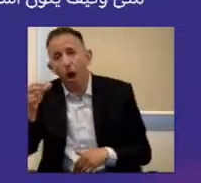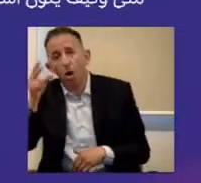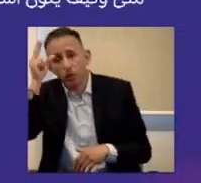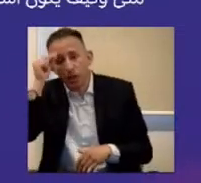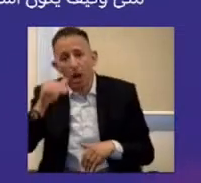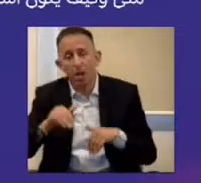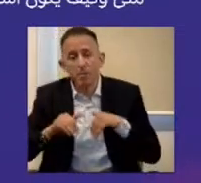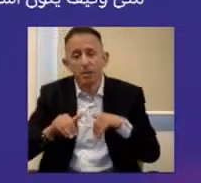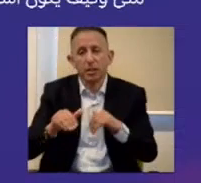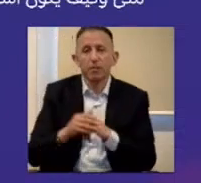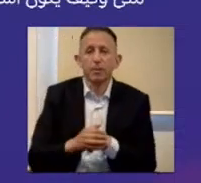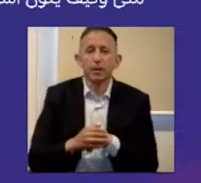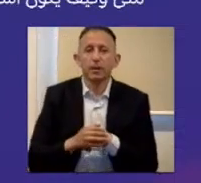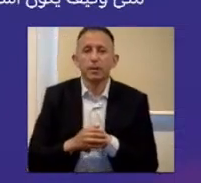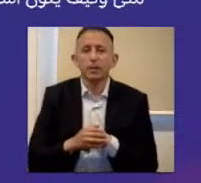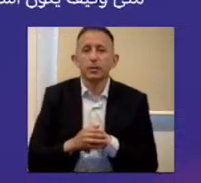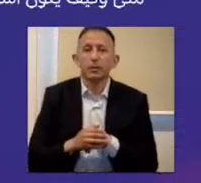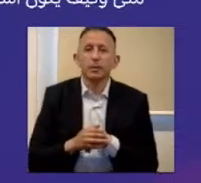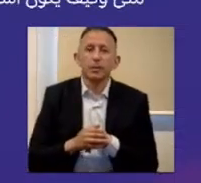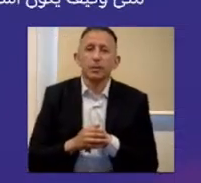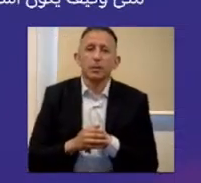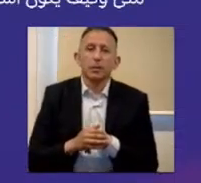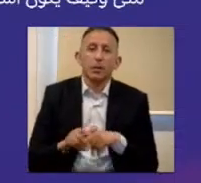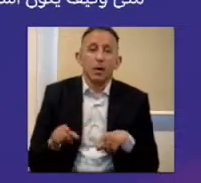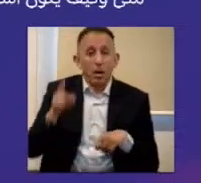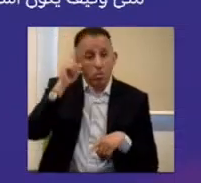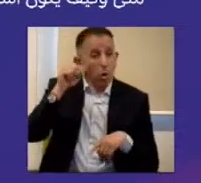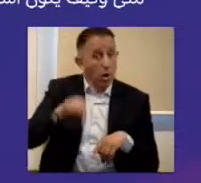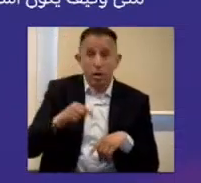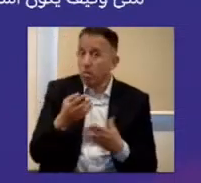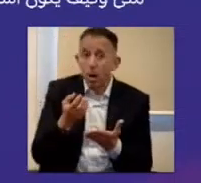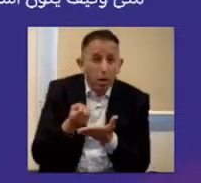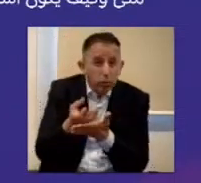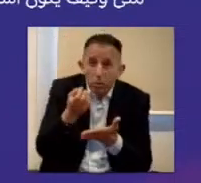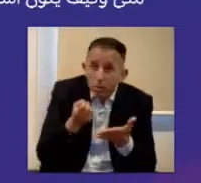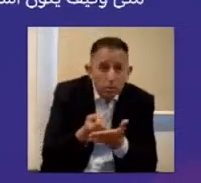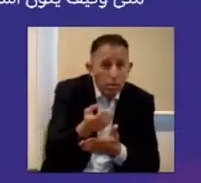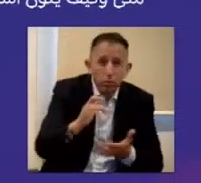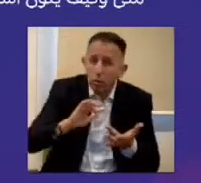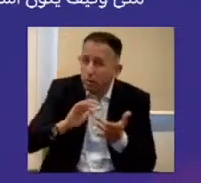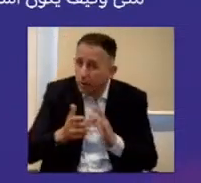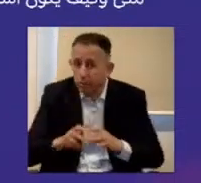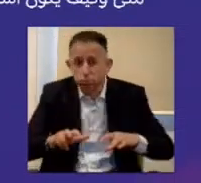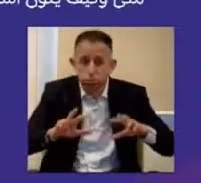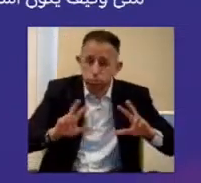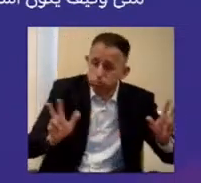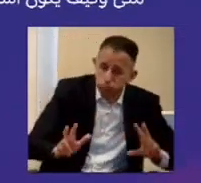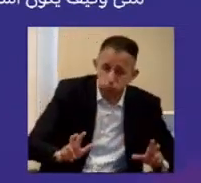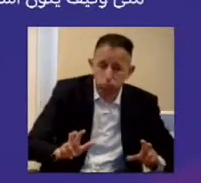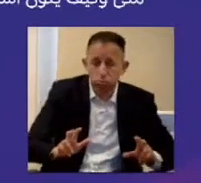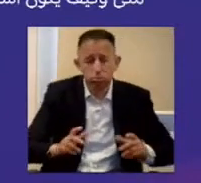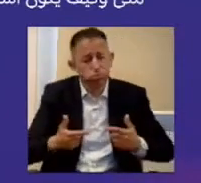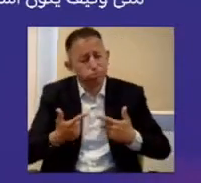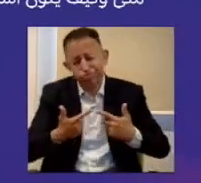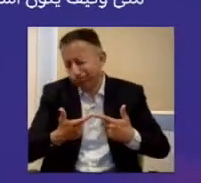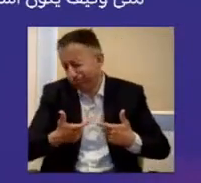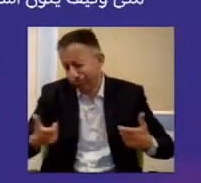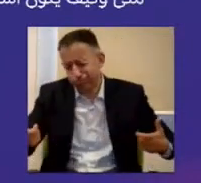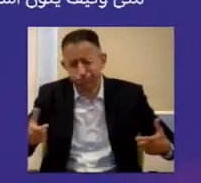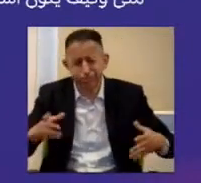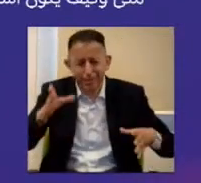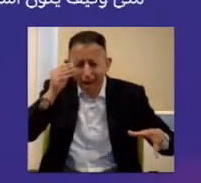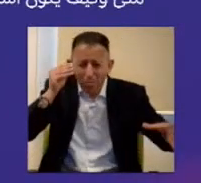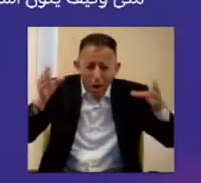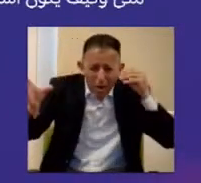have no clear distinctions between knowledge and belief, which is a problem. Both are needed, but you need to